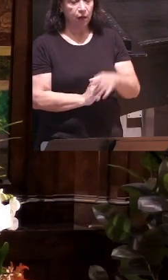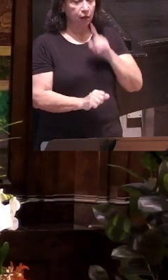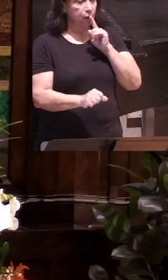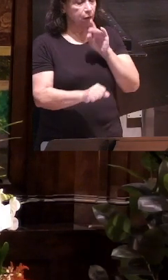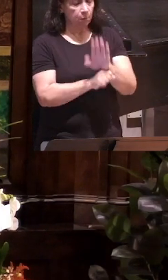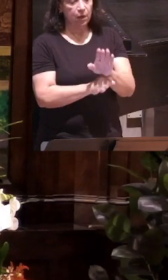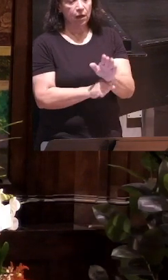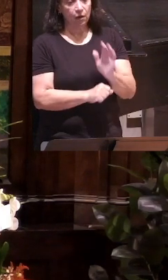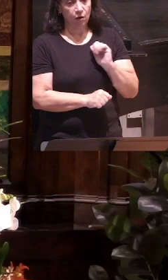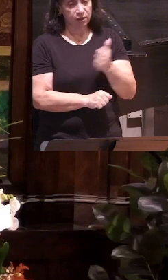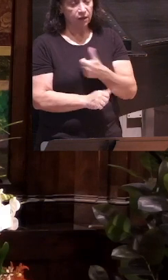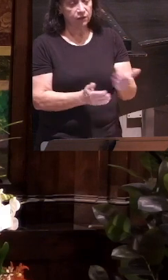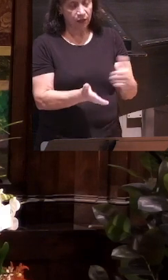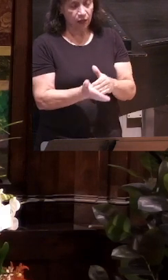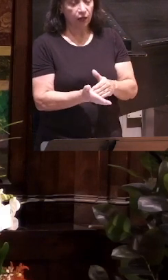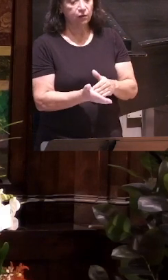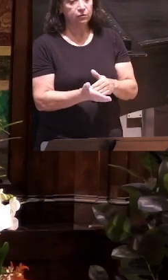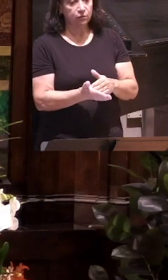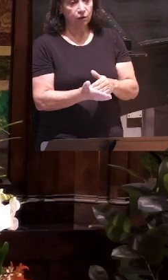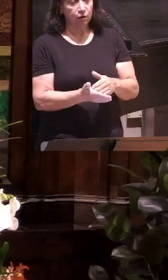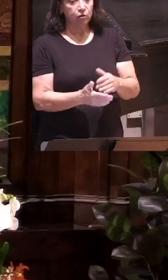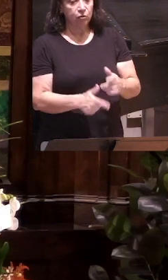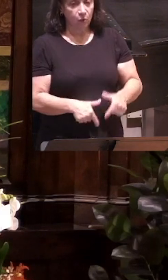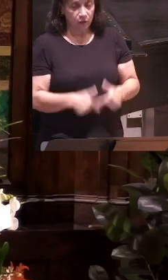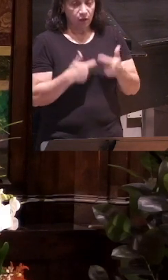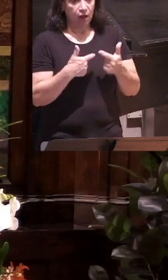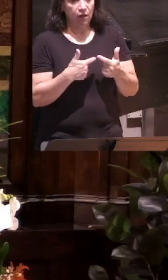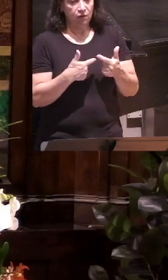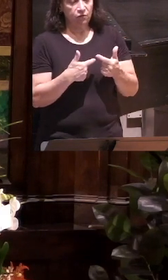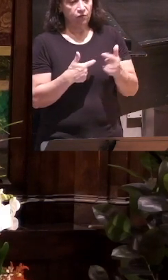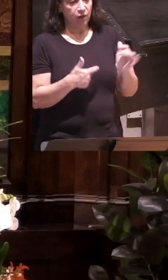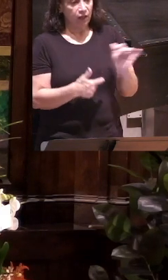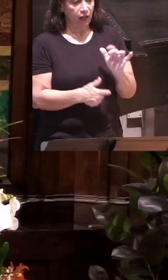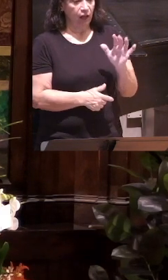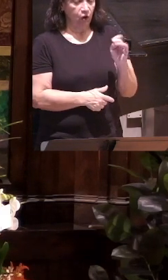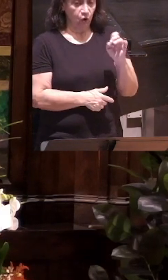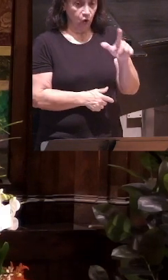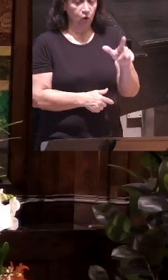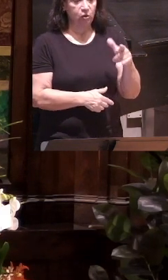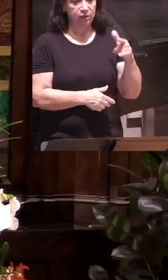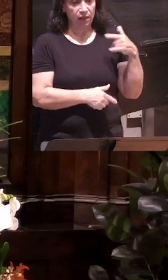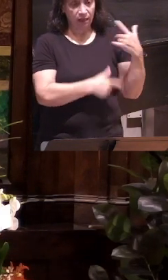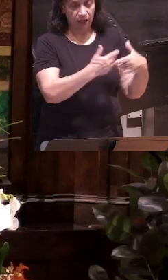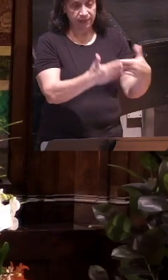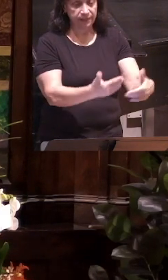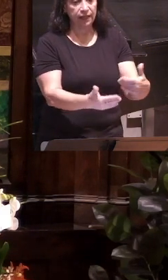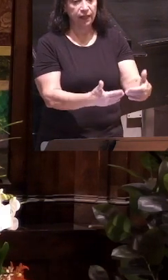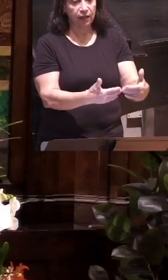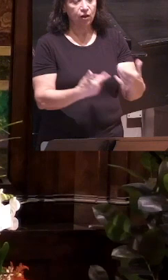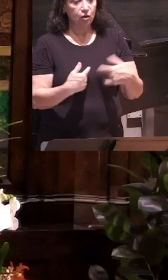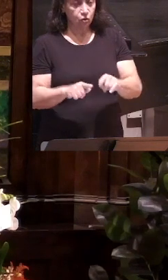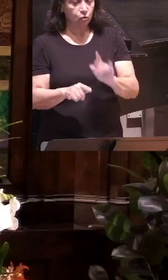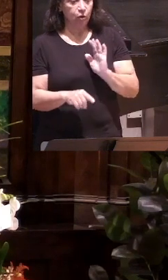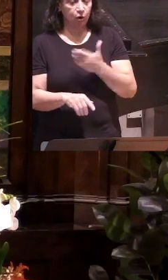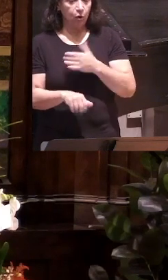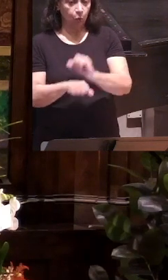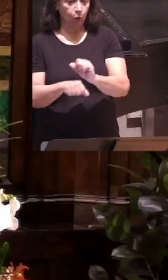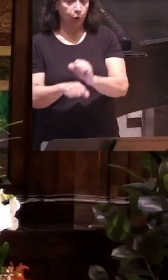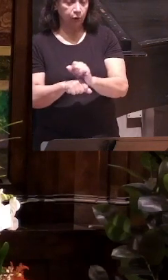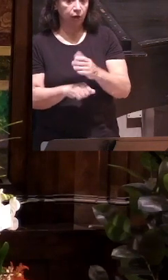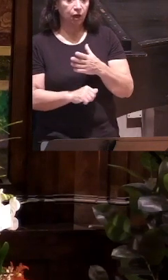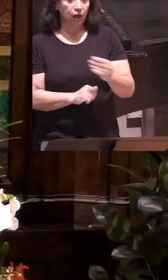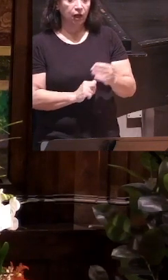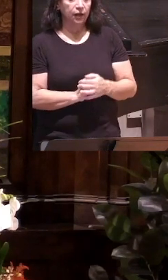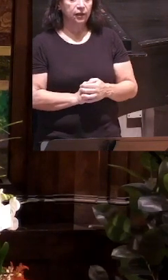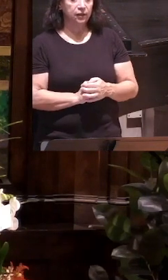recommit ourselves to live Earl's legacy in our work.